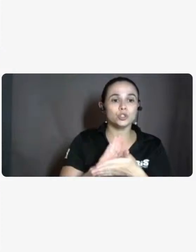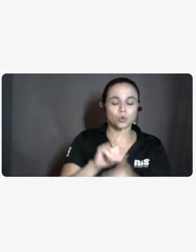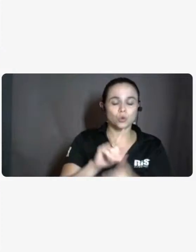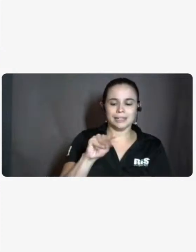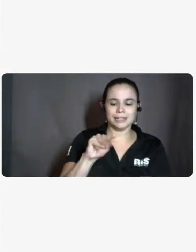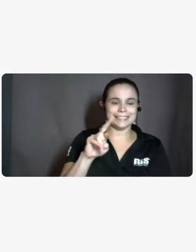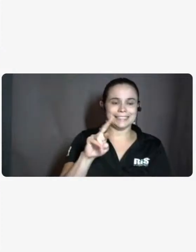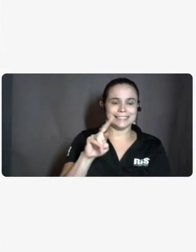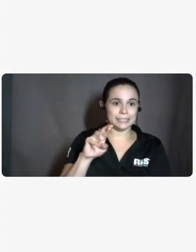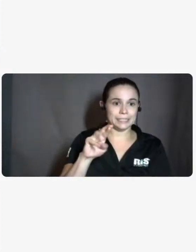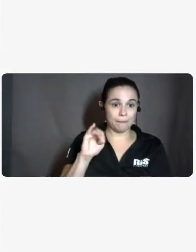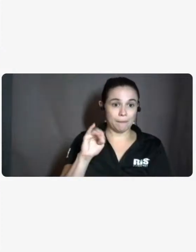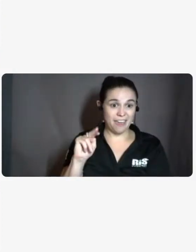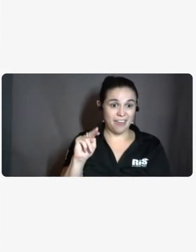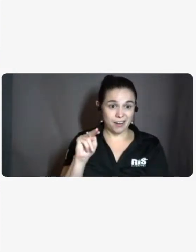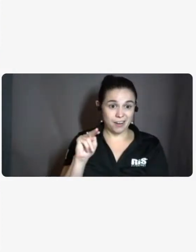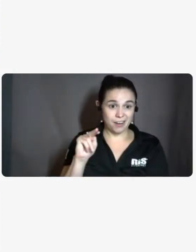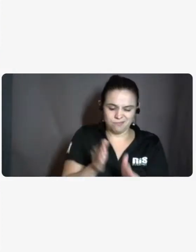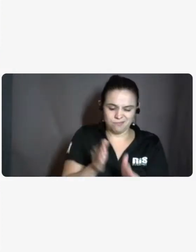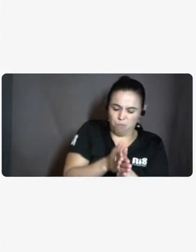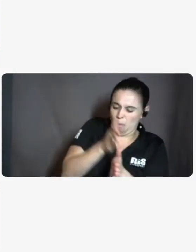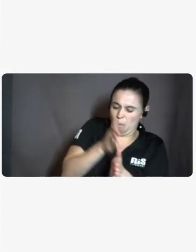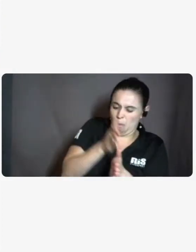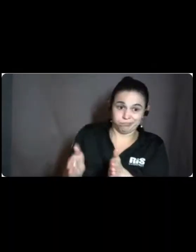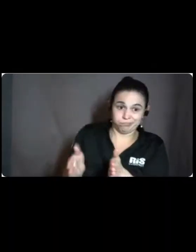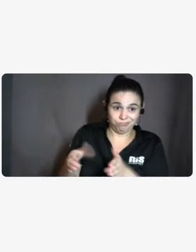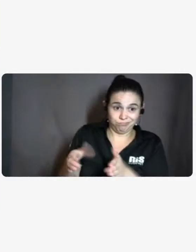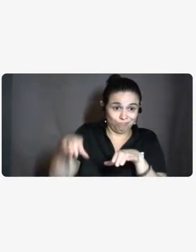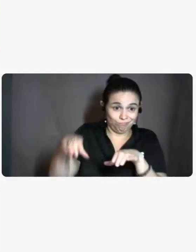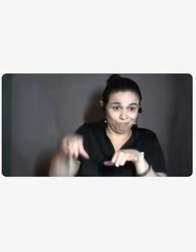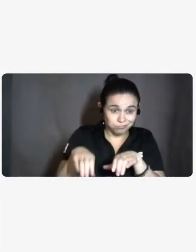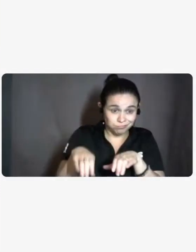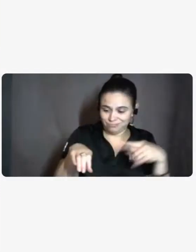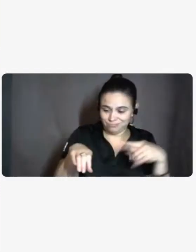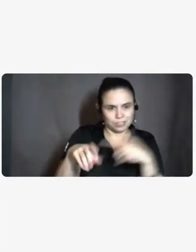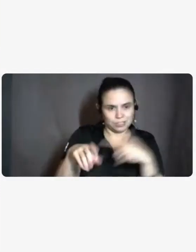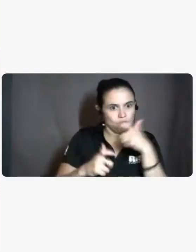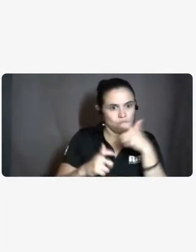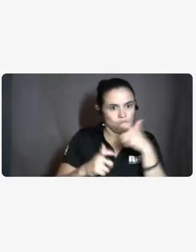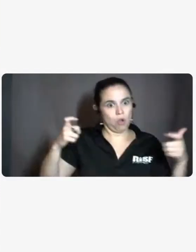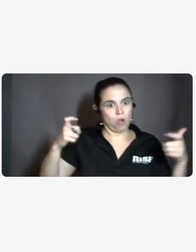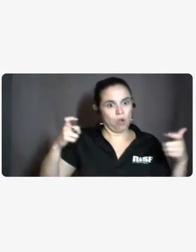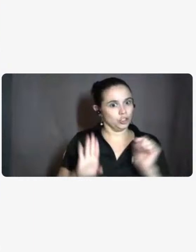to the large development that's going to happen. So if we could go to the next slide.